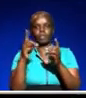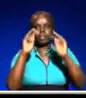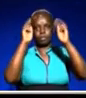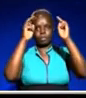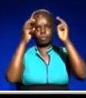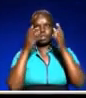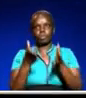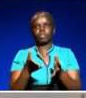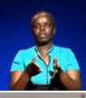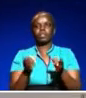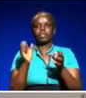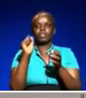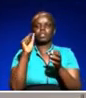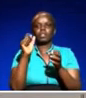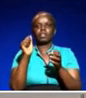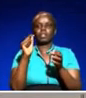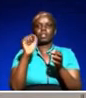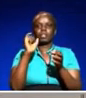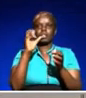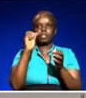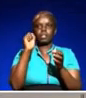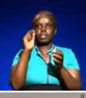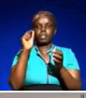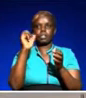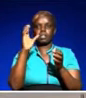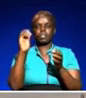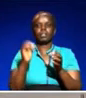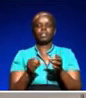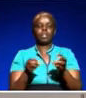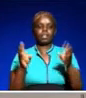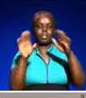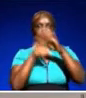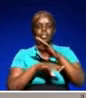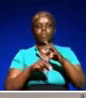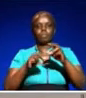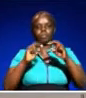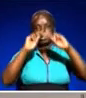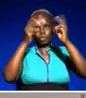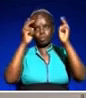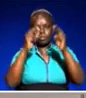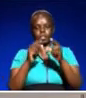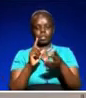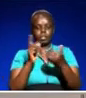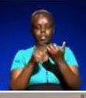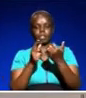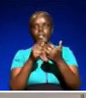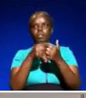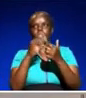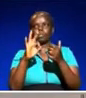today is statistics and the subtopic is calculation of mean of a data